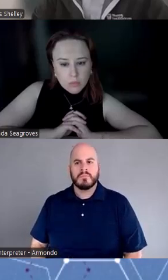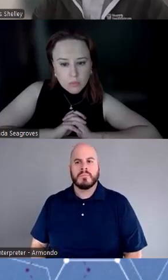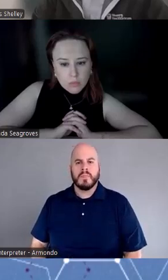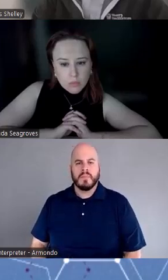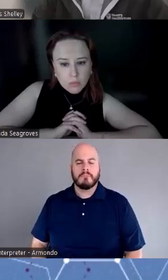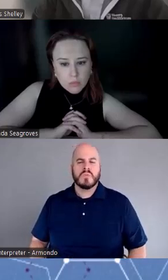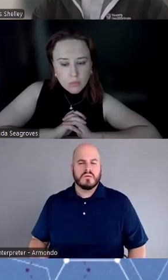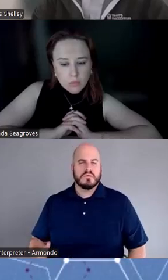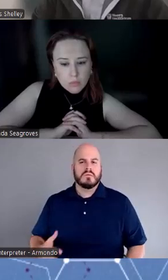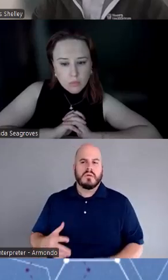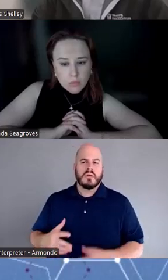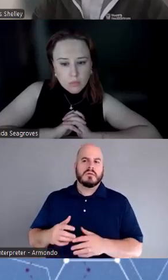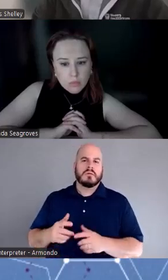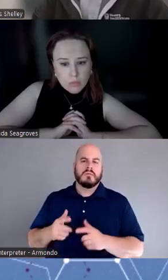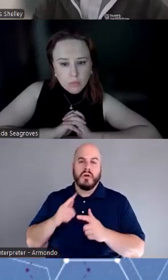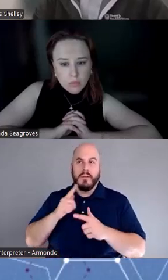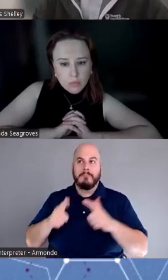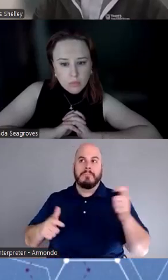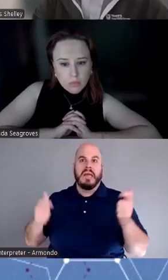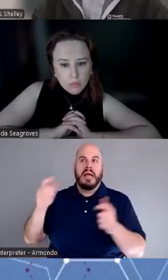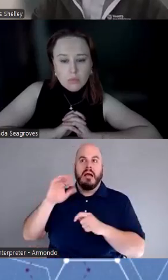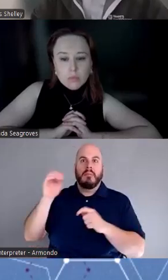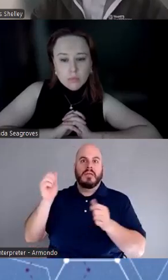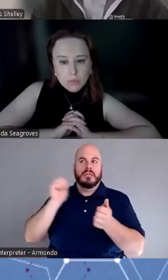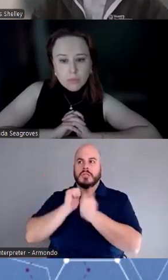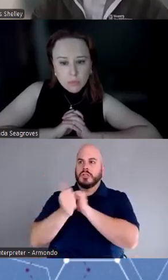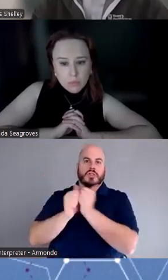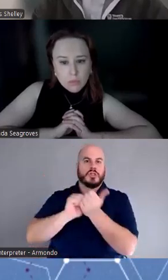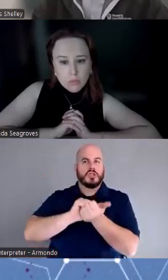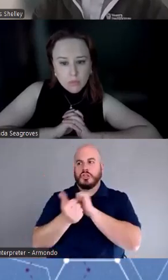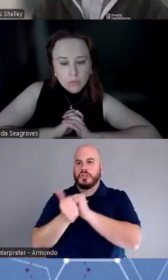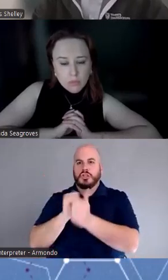with very big companies battling each other for determining